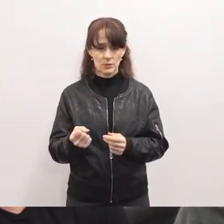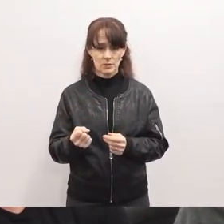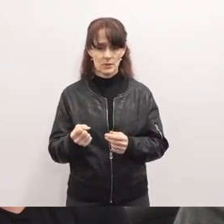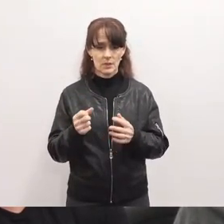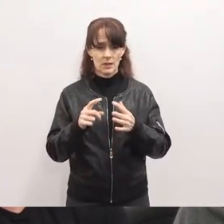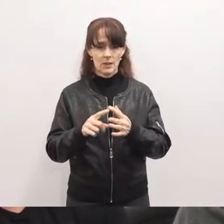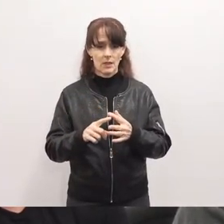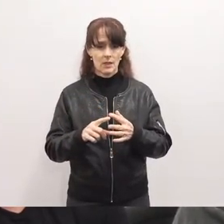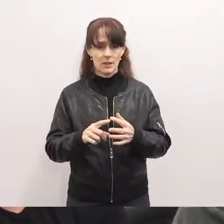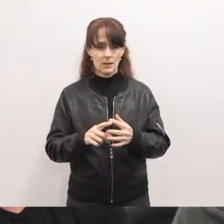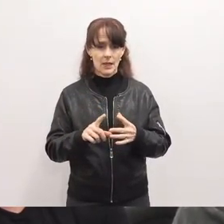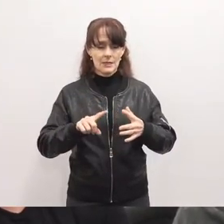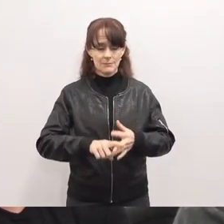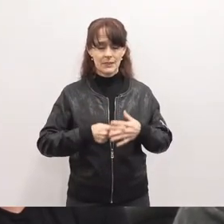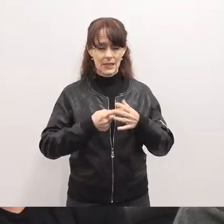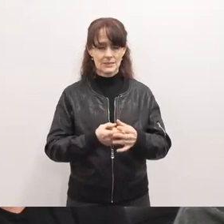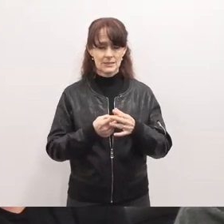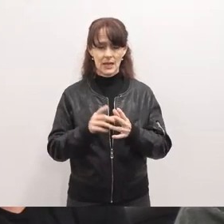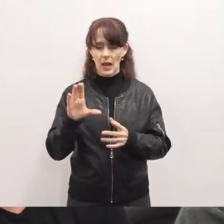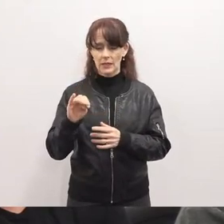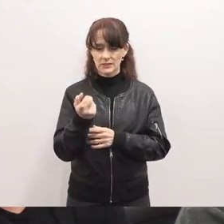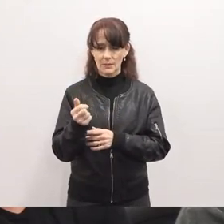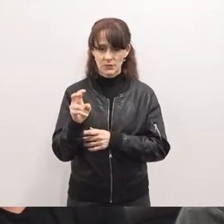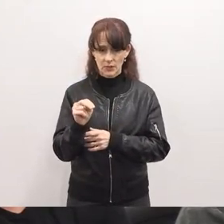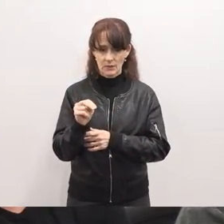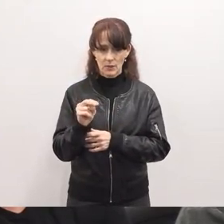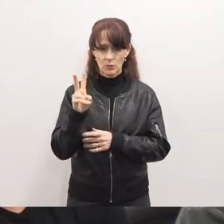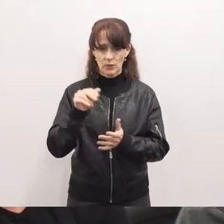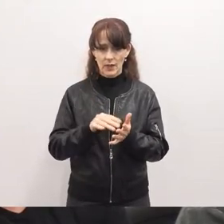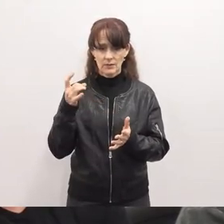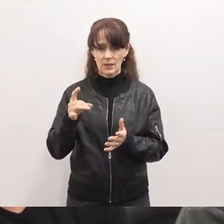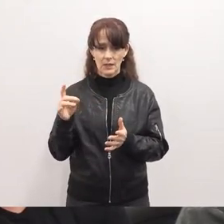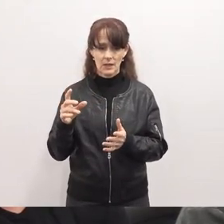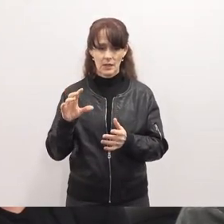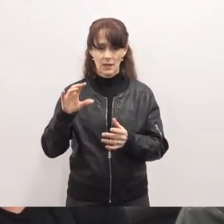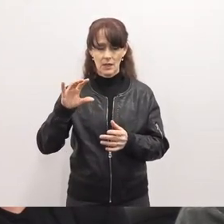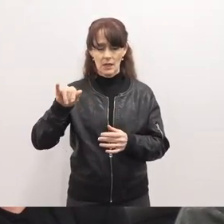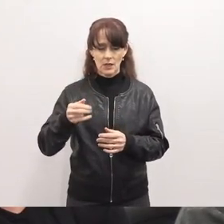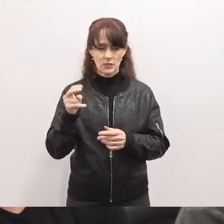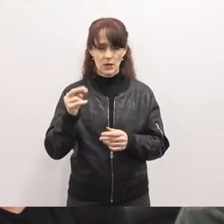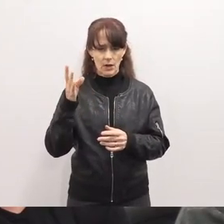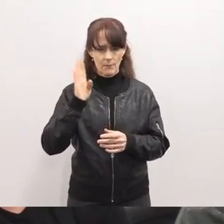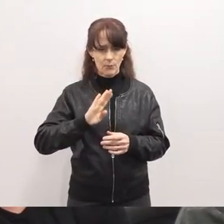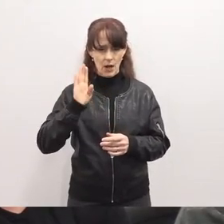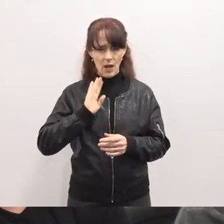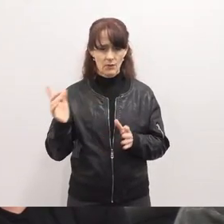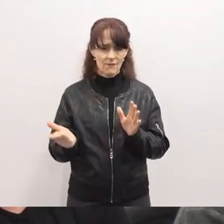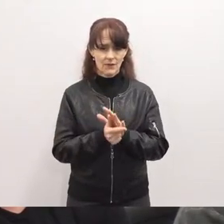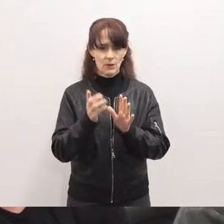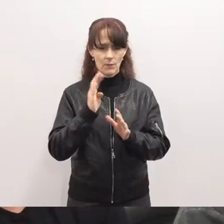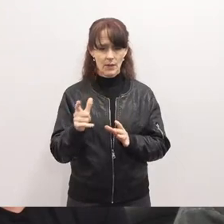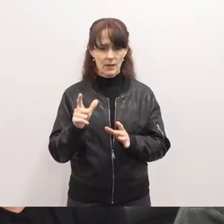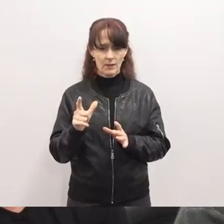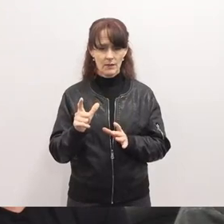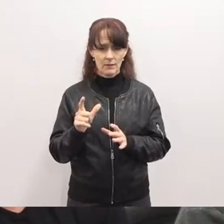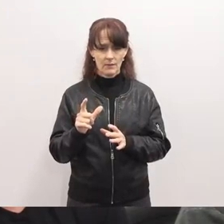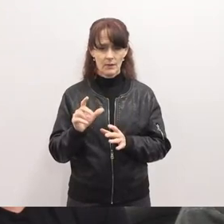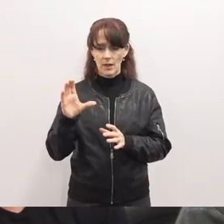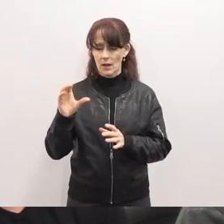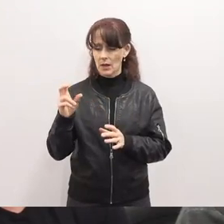begins at conception. Well, in 2018, Governor Jerry Brown vetoed a bill, SB 320, introduced by Senator Connie